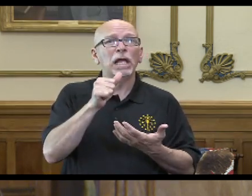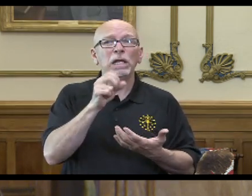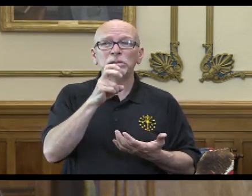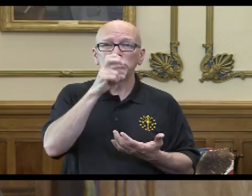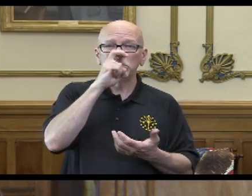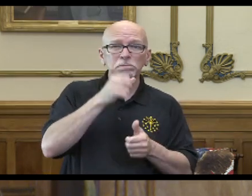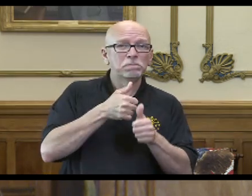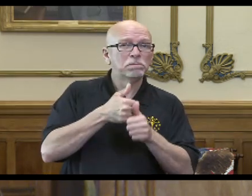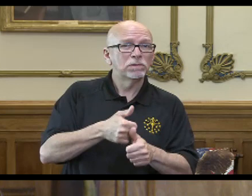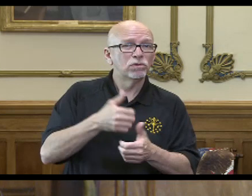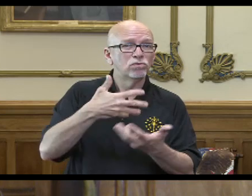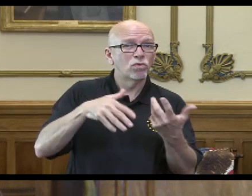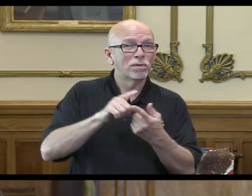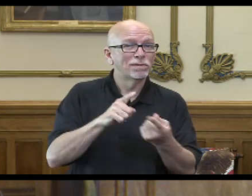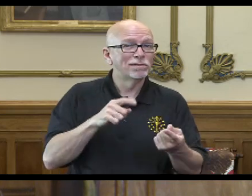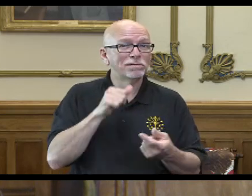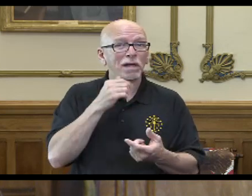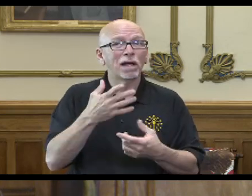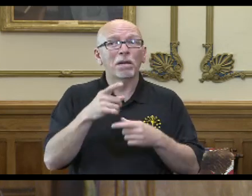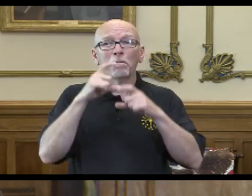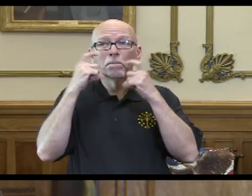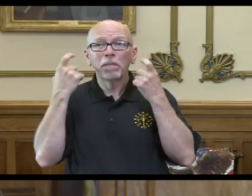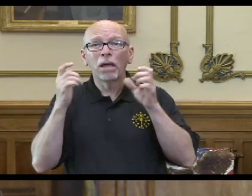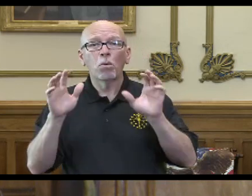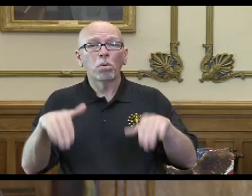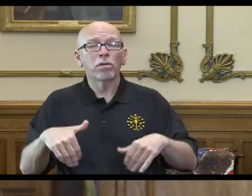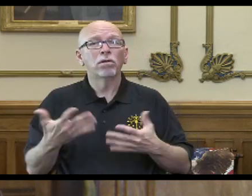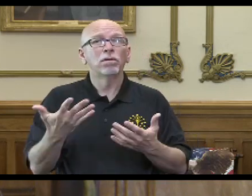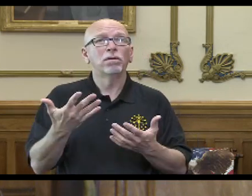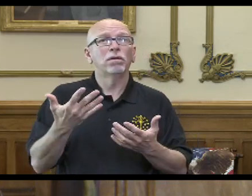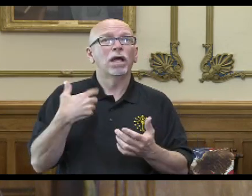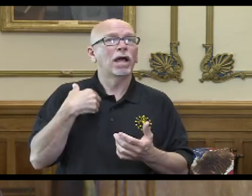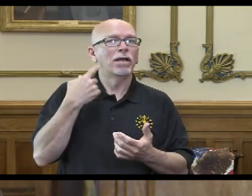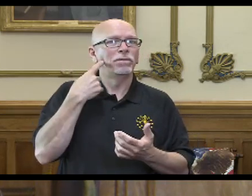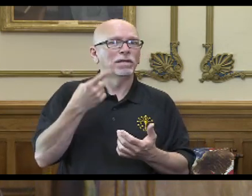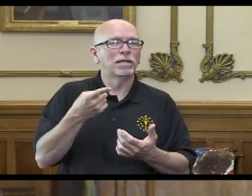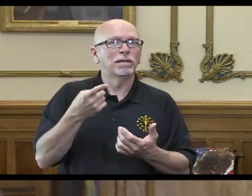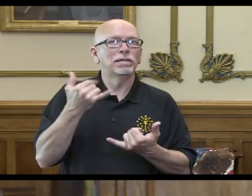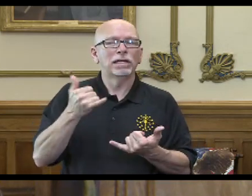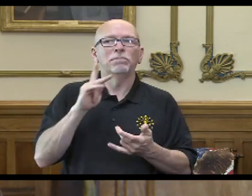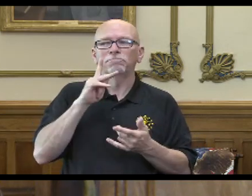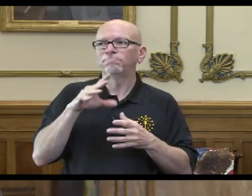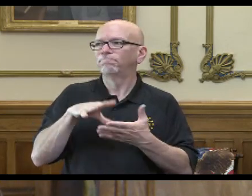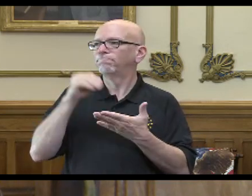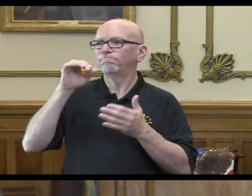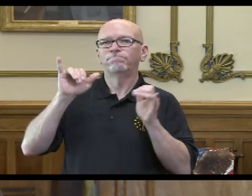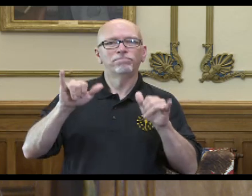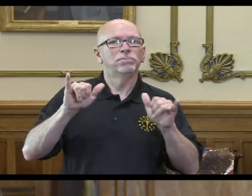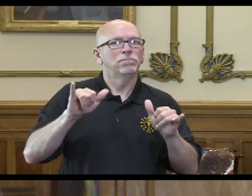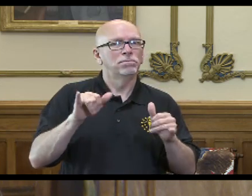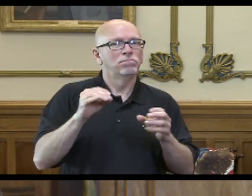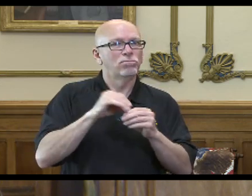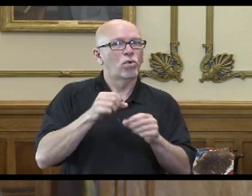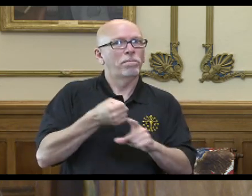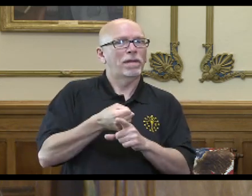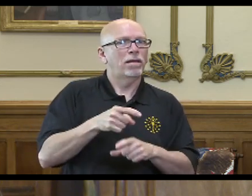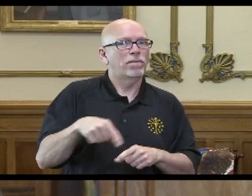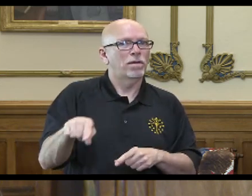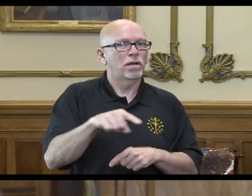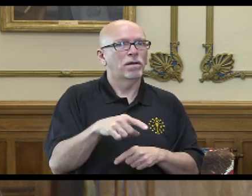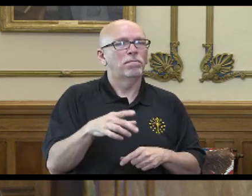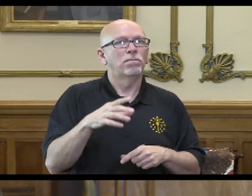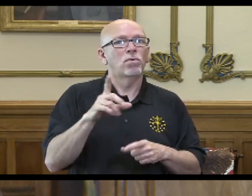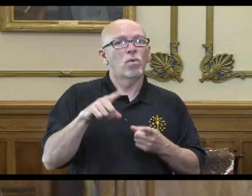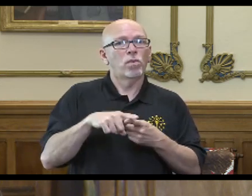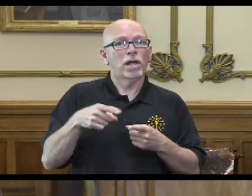and wearing masks in some situations, and I think it's continued to educate those populations most affected, and when